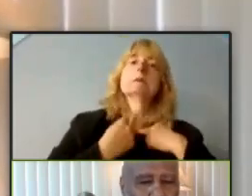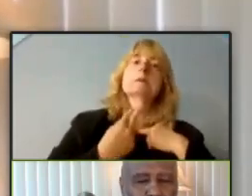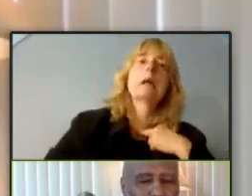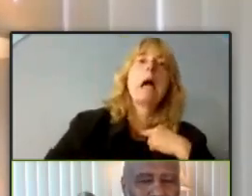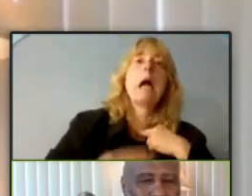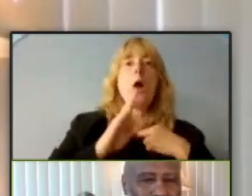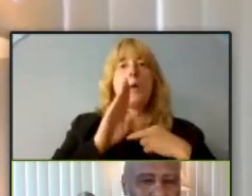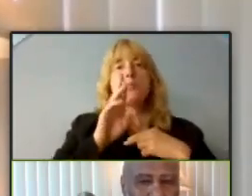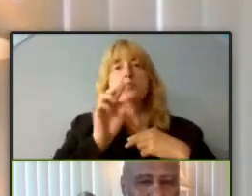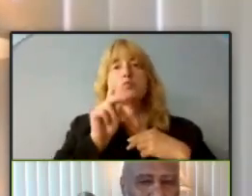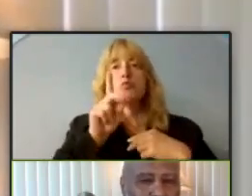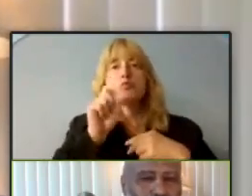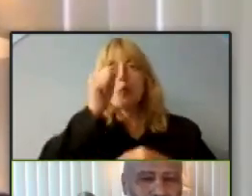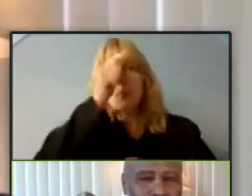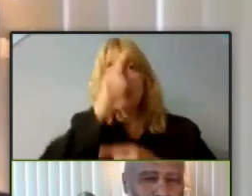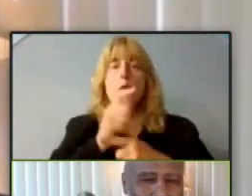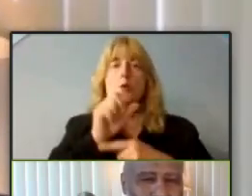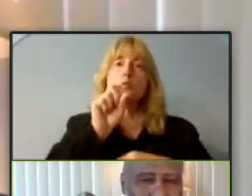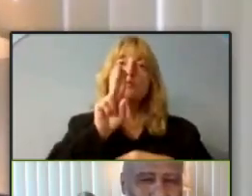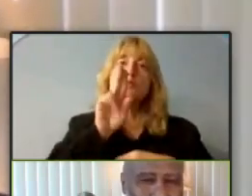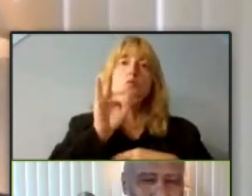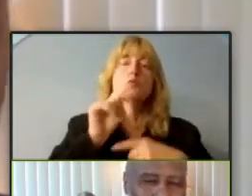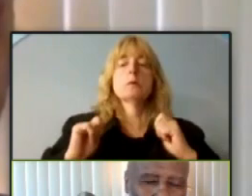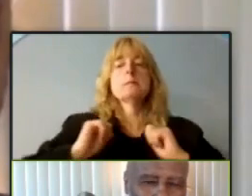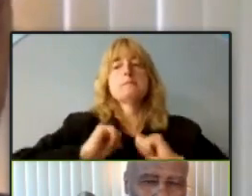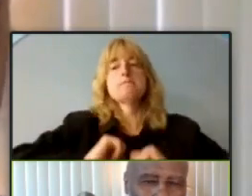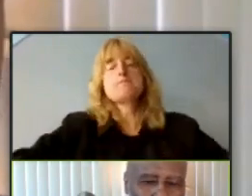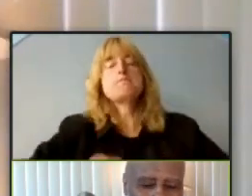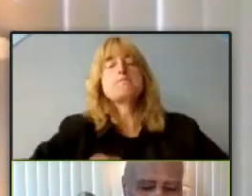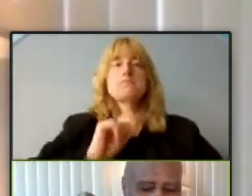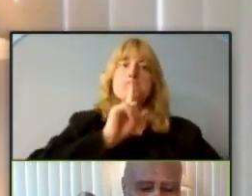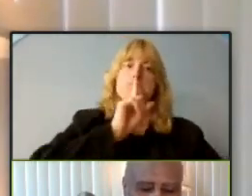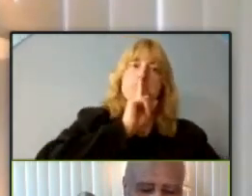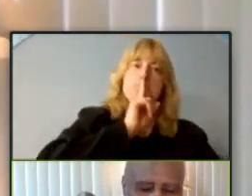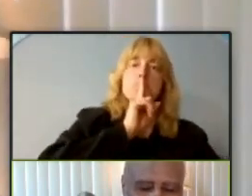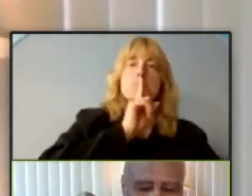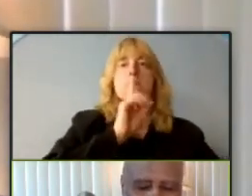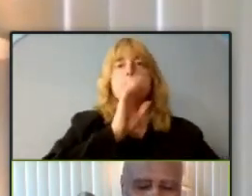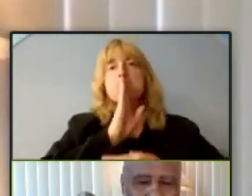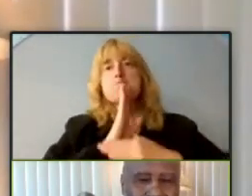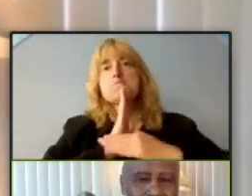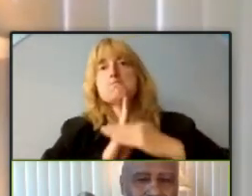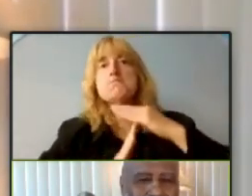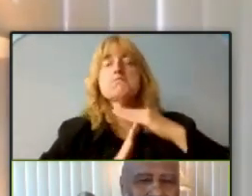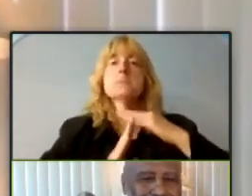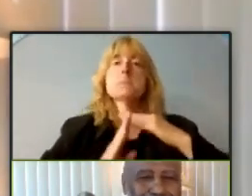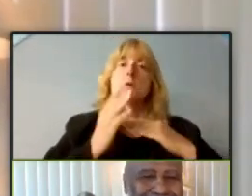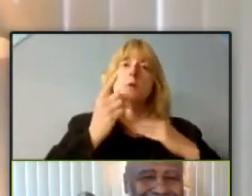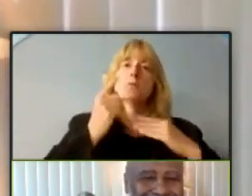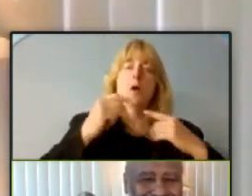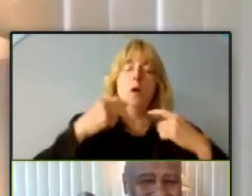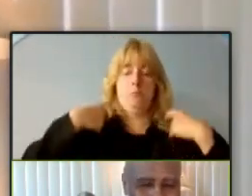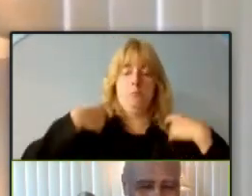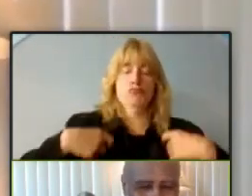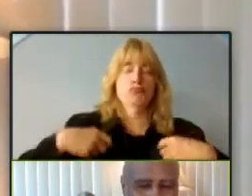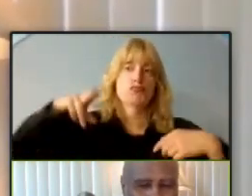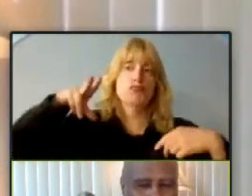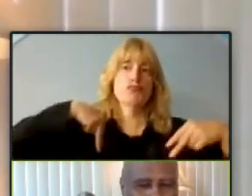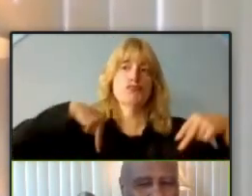our wherever we get them. We tuck it behind our coveralls. We tuck it behind our